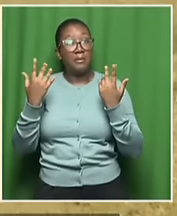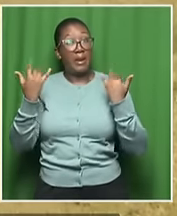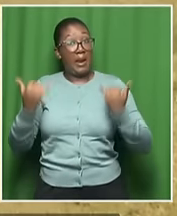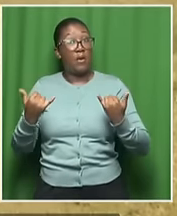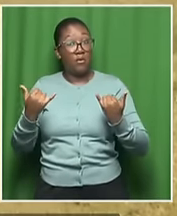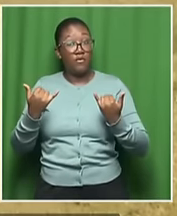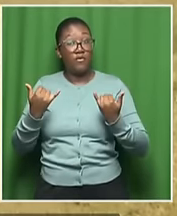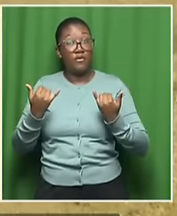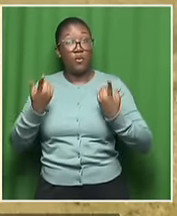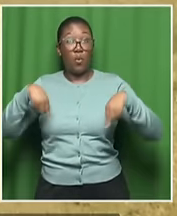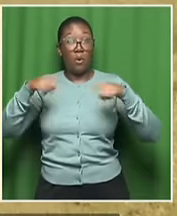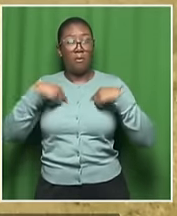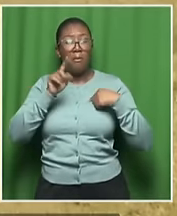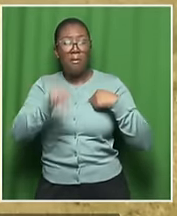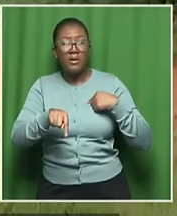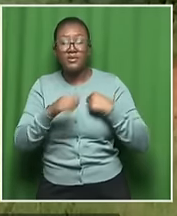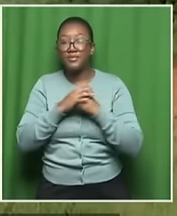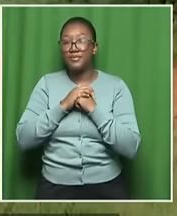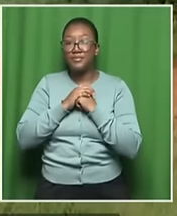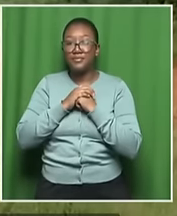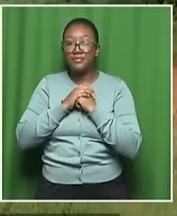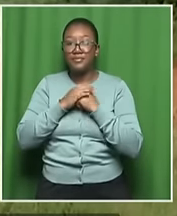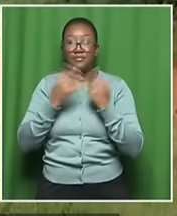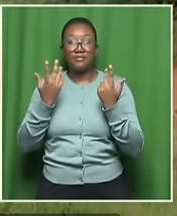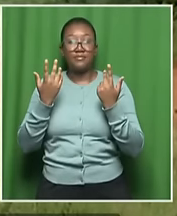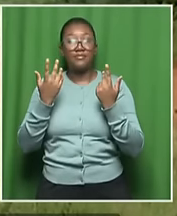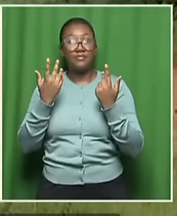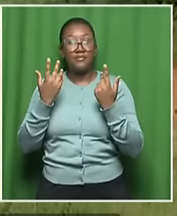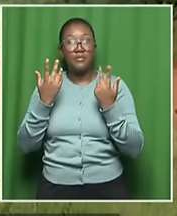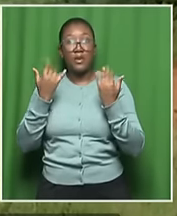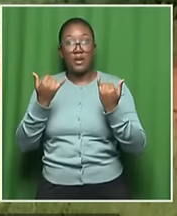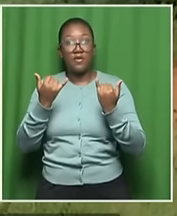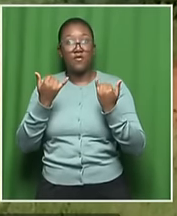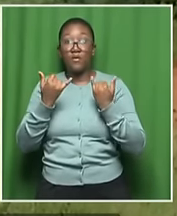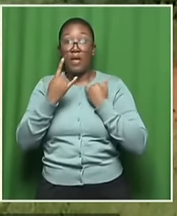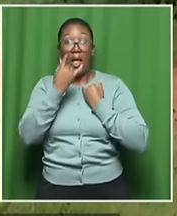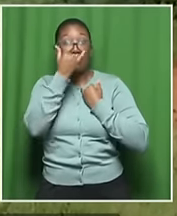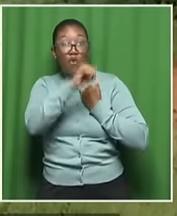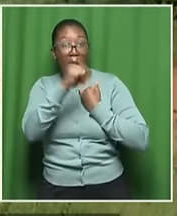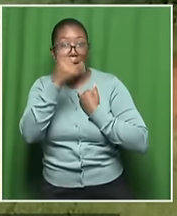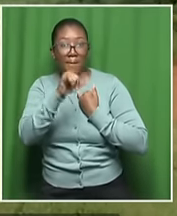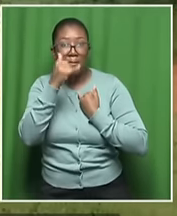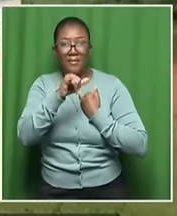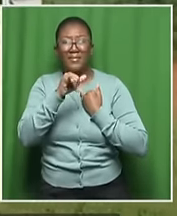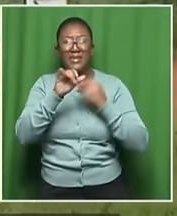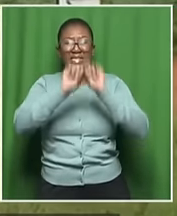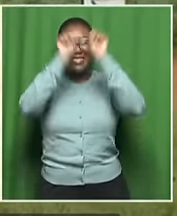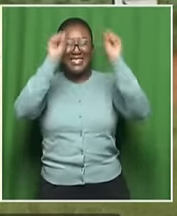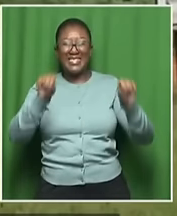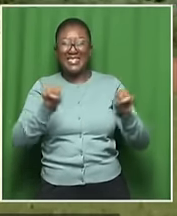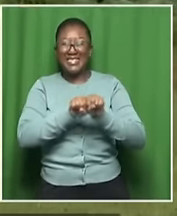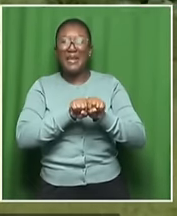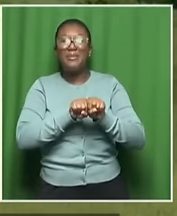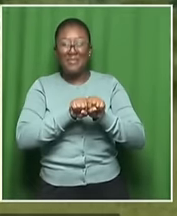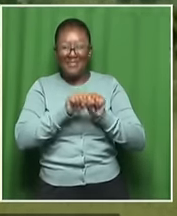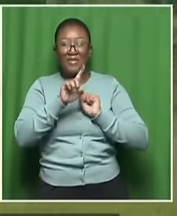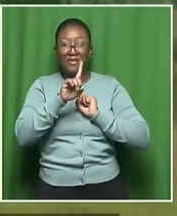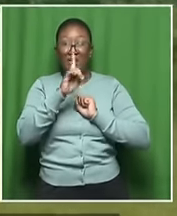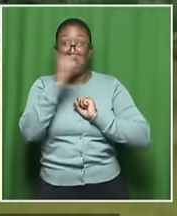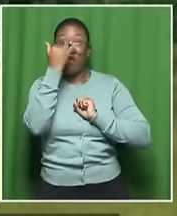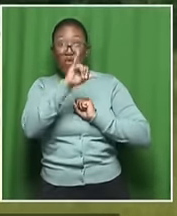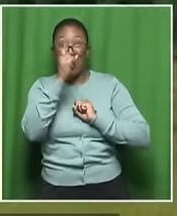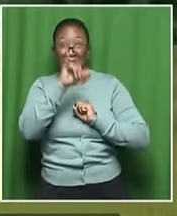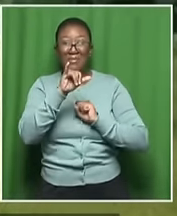do is that we must also look at the criminal justice system. And it sounds very strange if I say the criminal justice